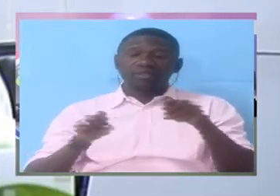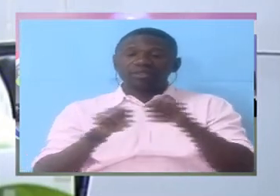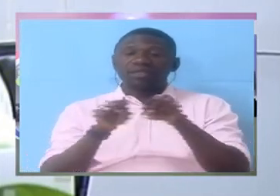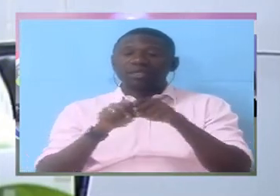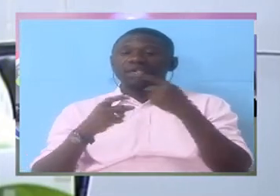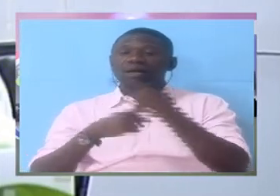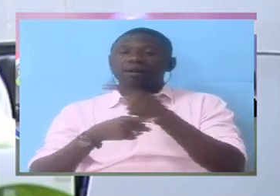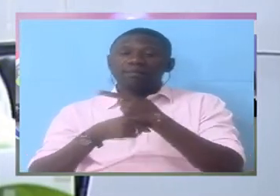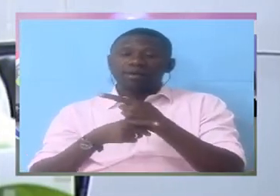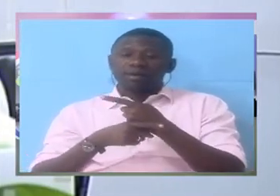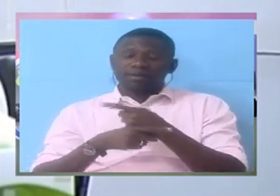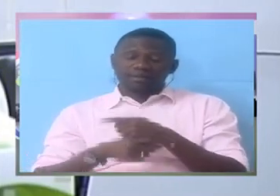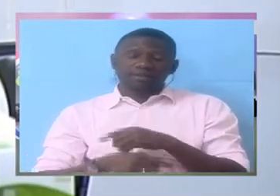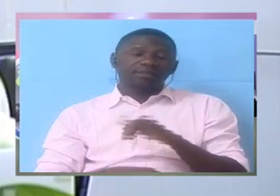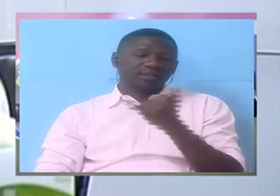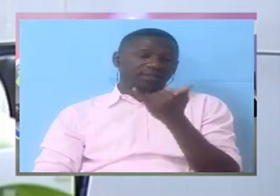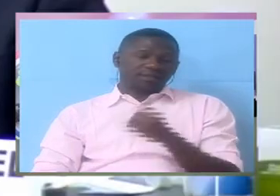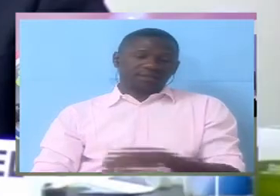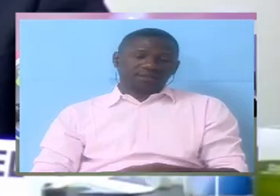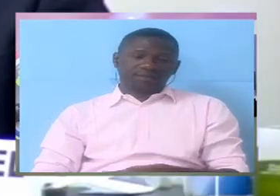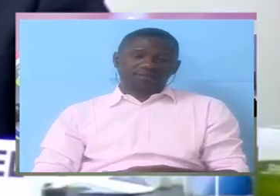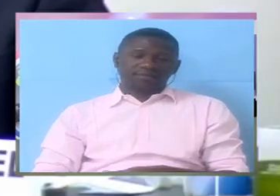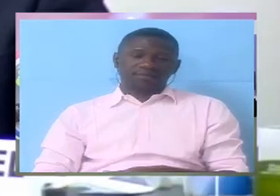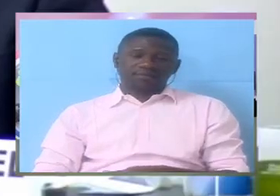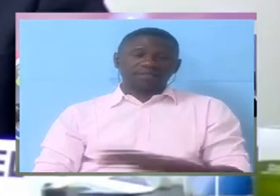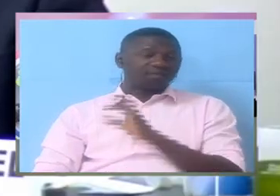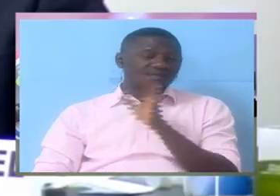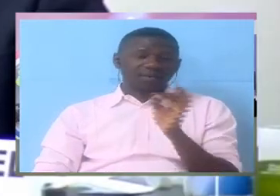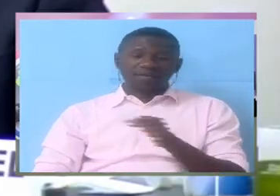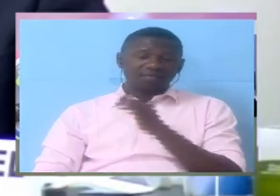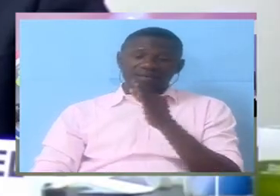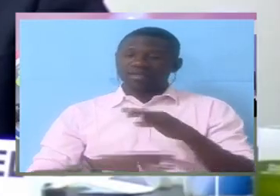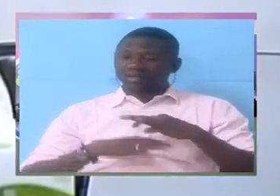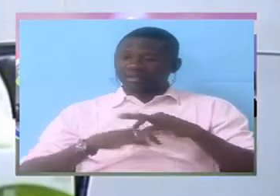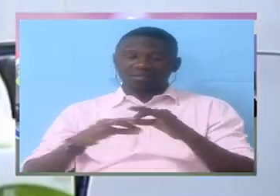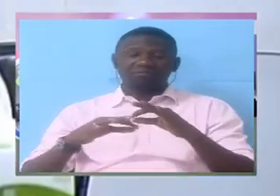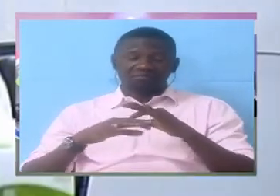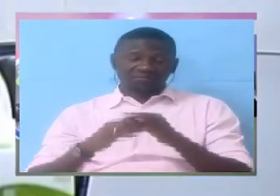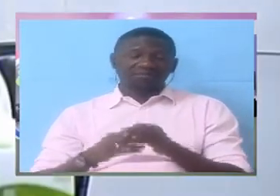kausara. Interesting. Proceed. Nyabo warata tenden.